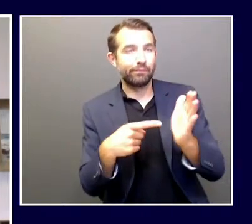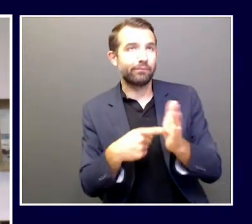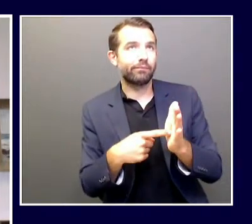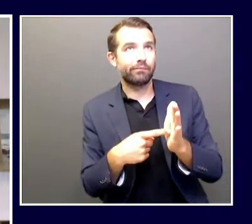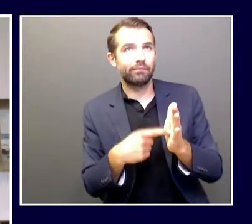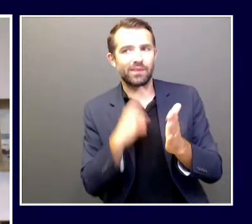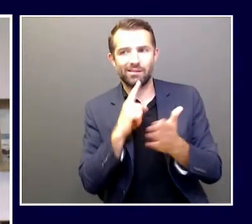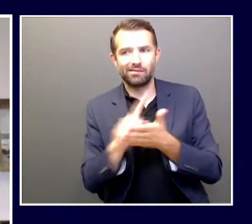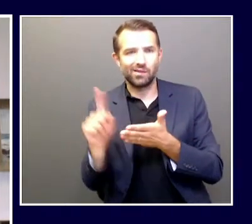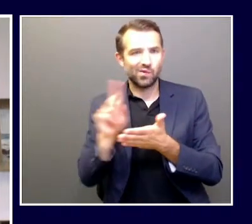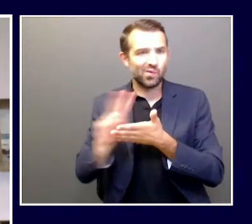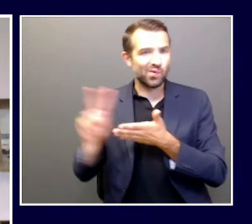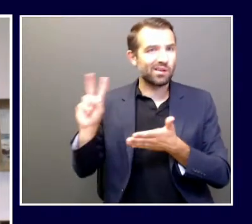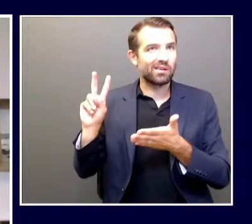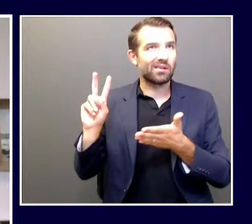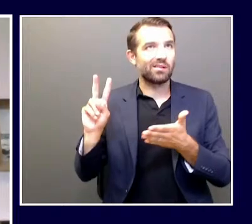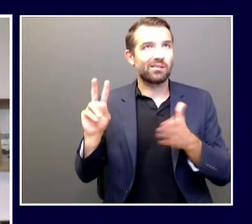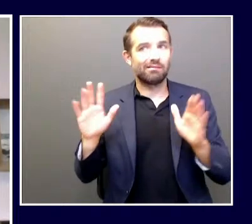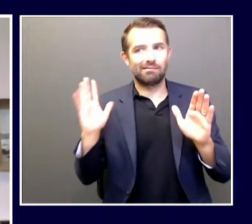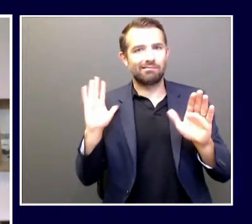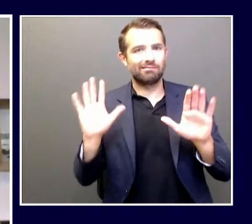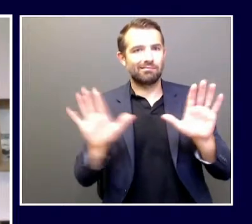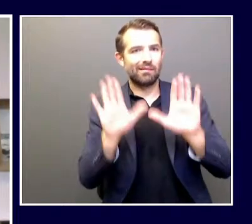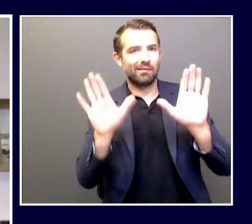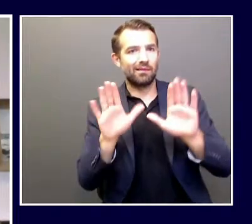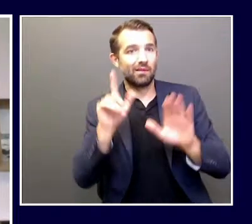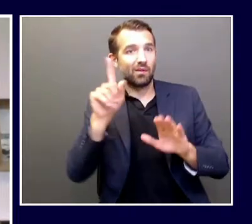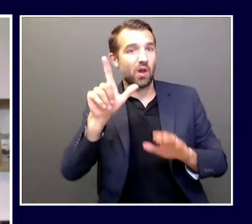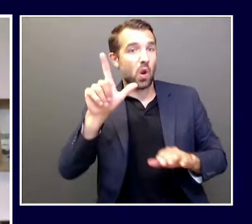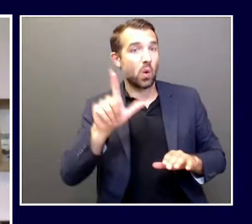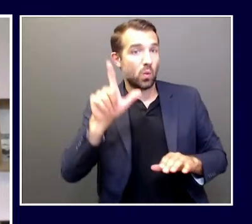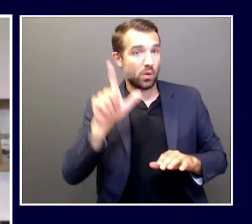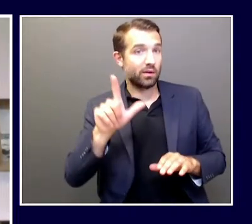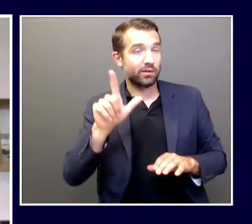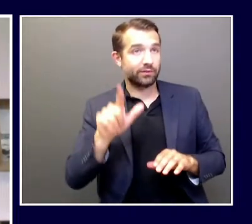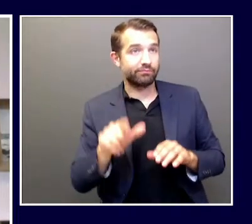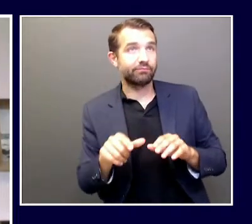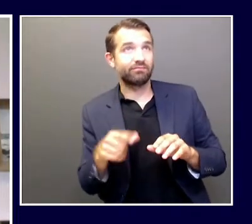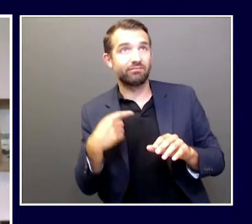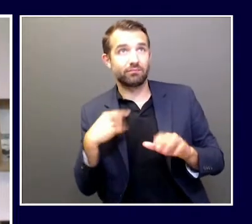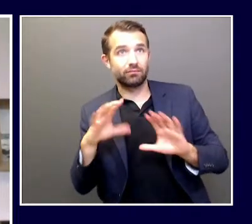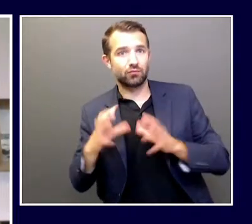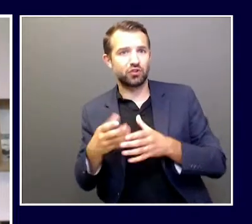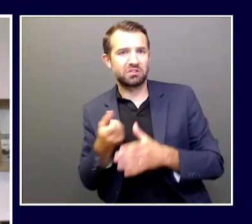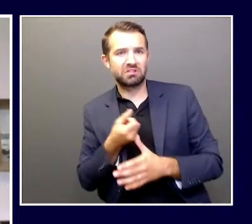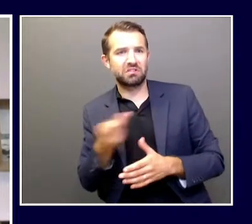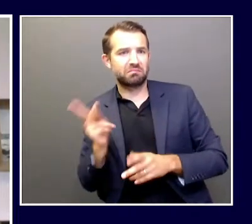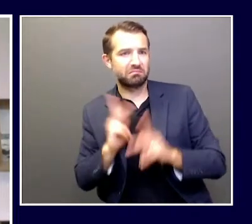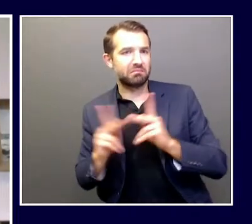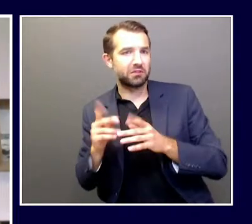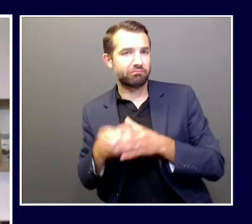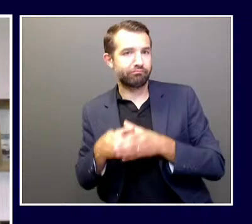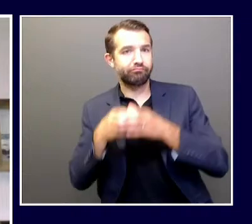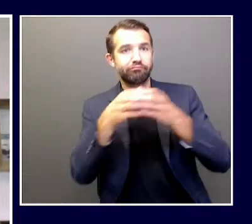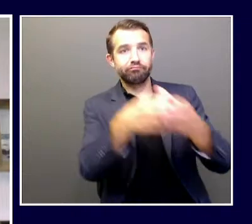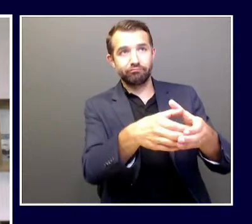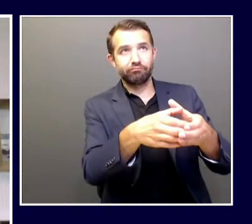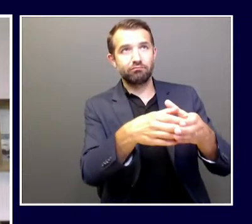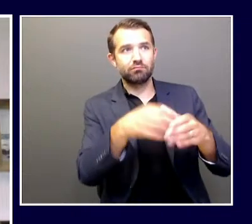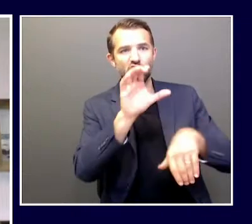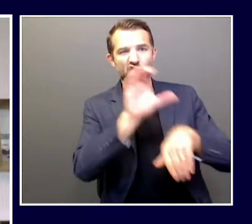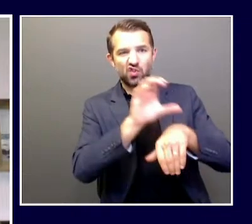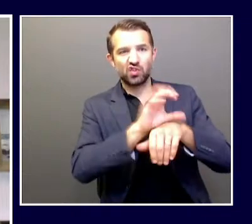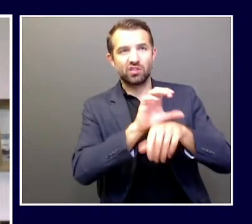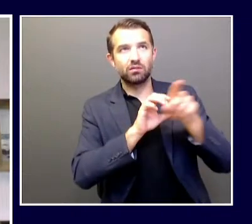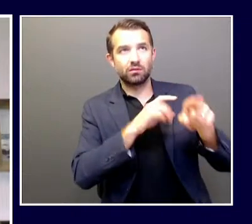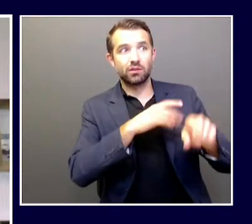churches across the cities, going church to church to talk with them one-on-one, or me to church, to